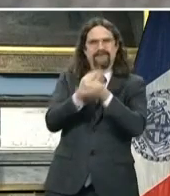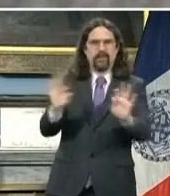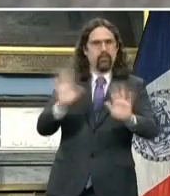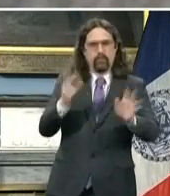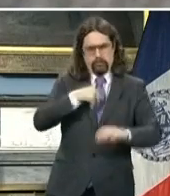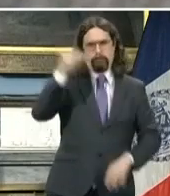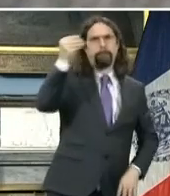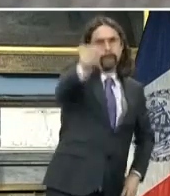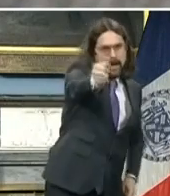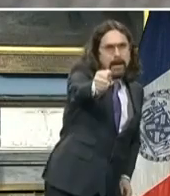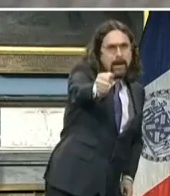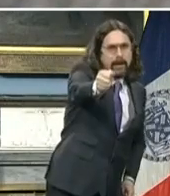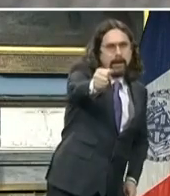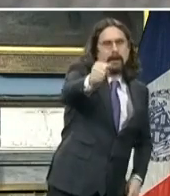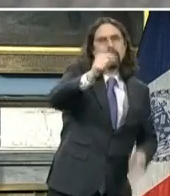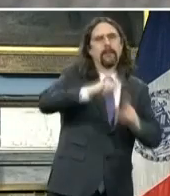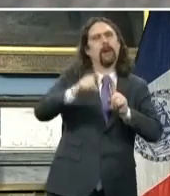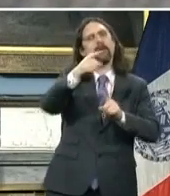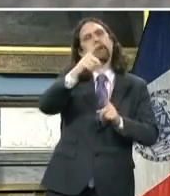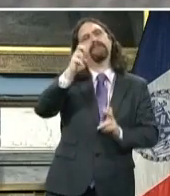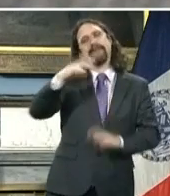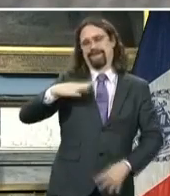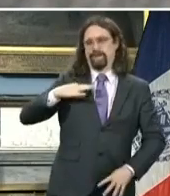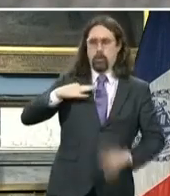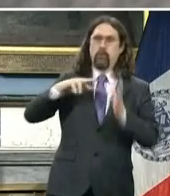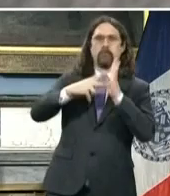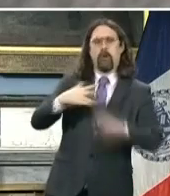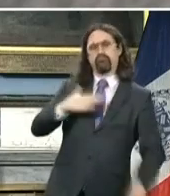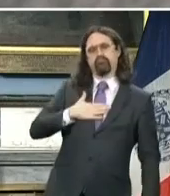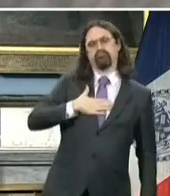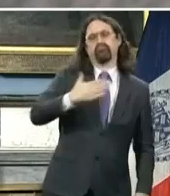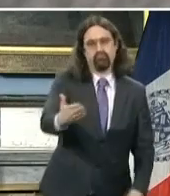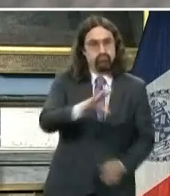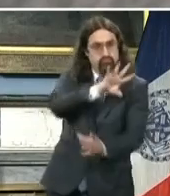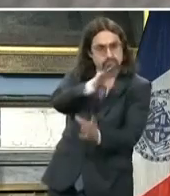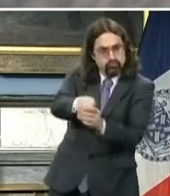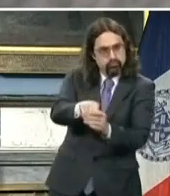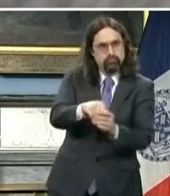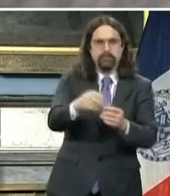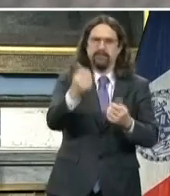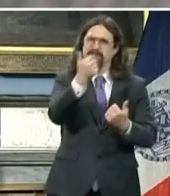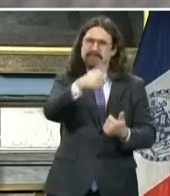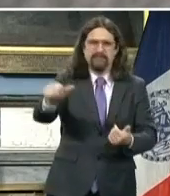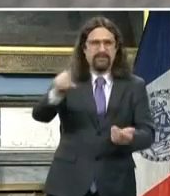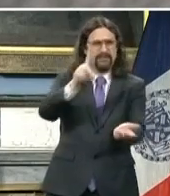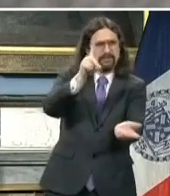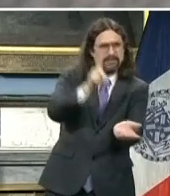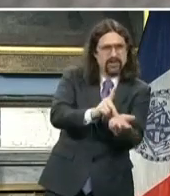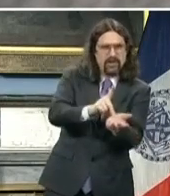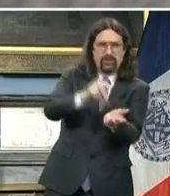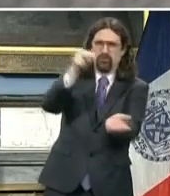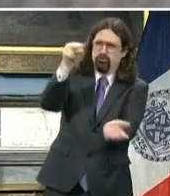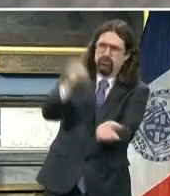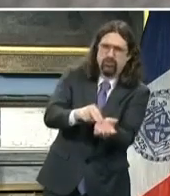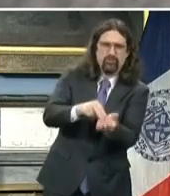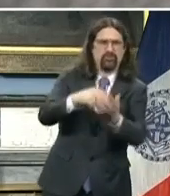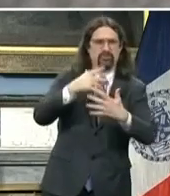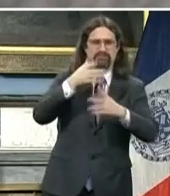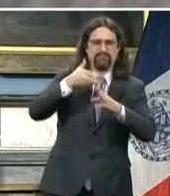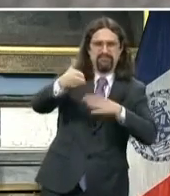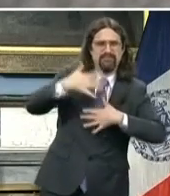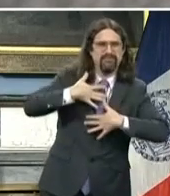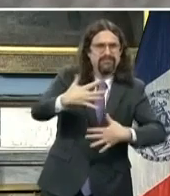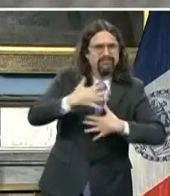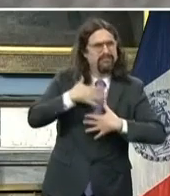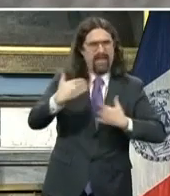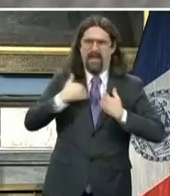doctors in America, almost 4 million nurses in America. Thank God we have many medical personnel, many ready to serve where the need is